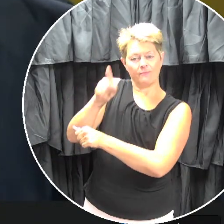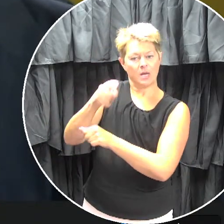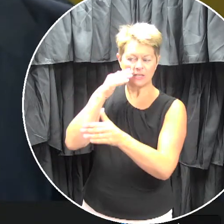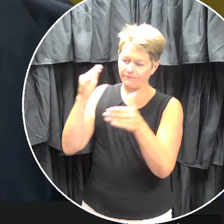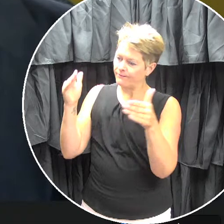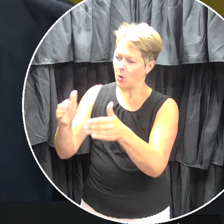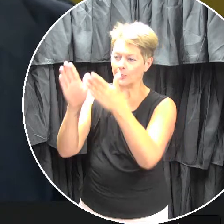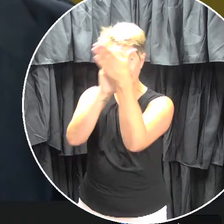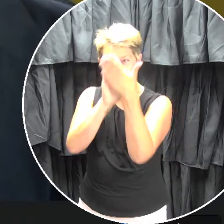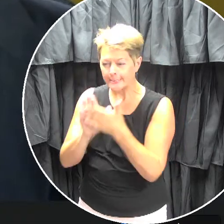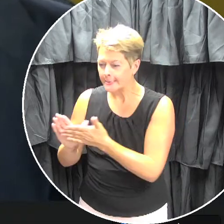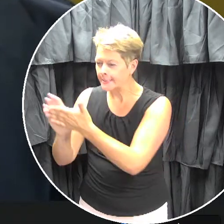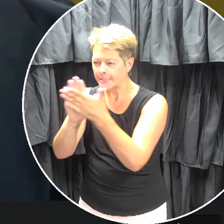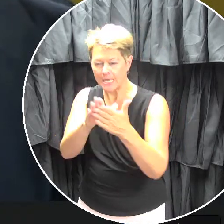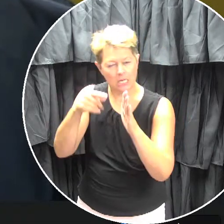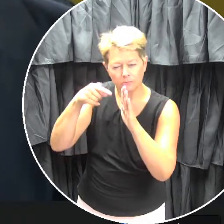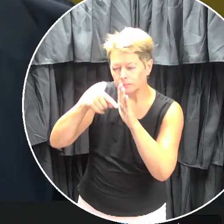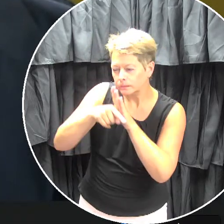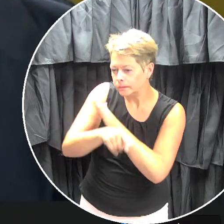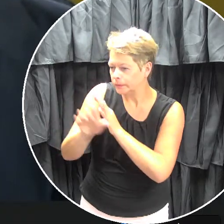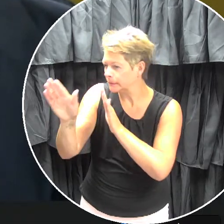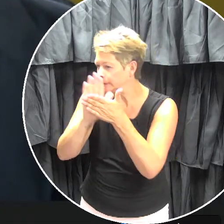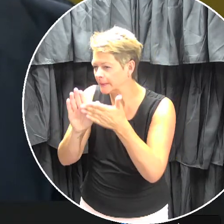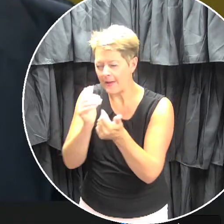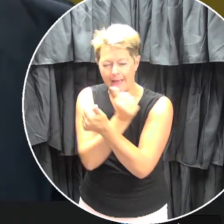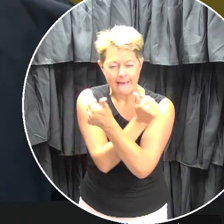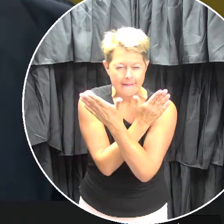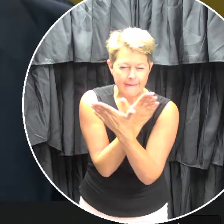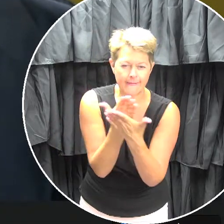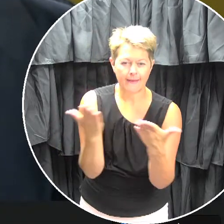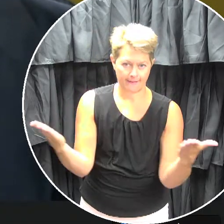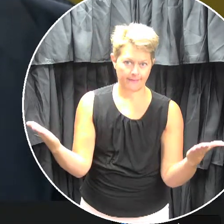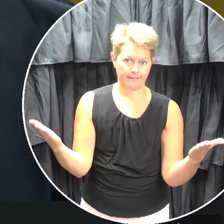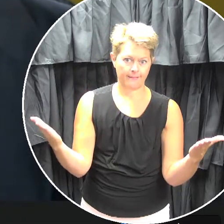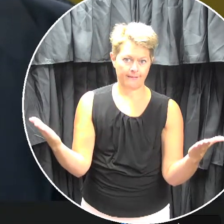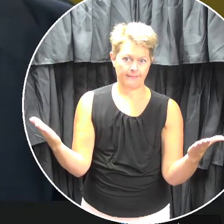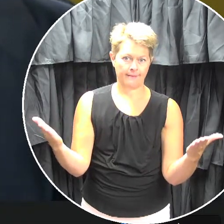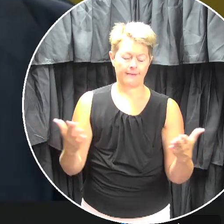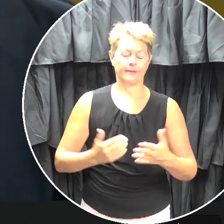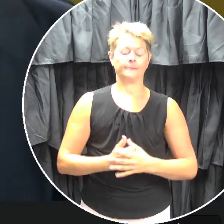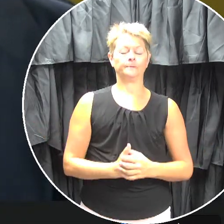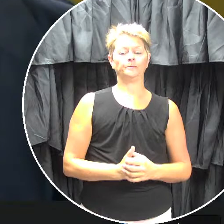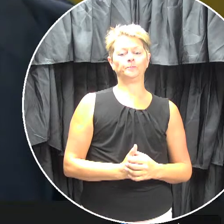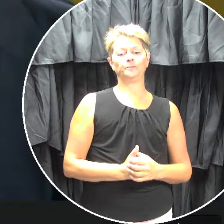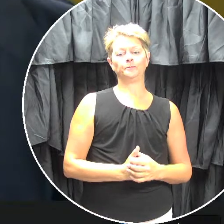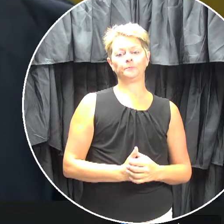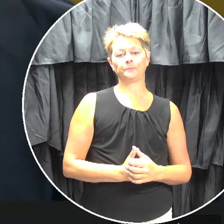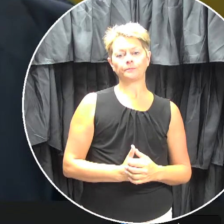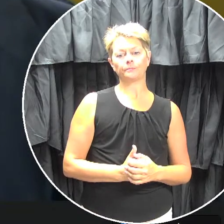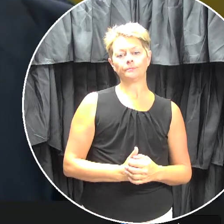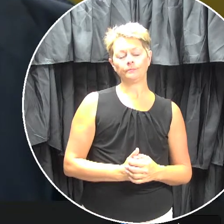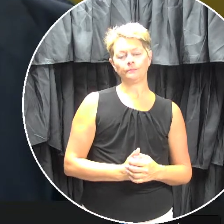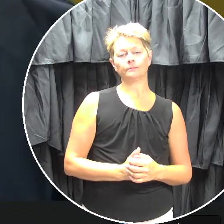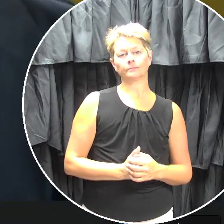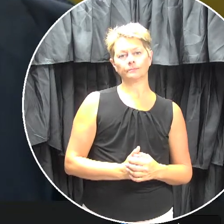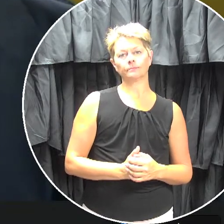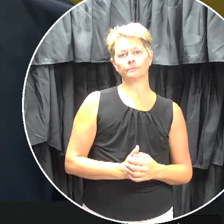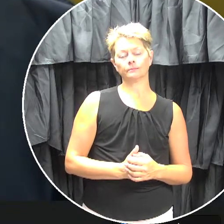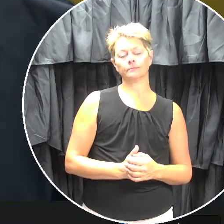that deep clean requirements that are outlined in the report, and that's the reason